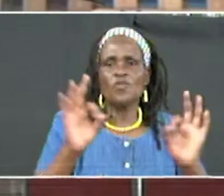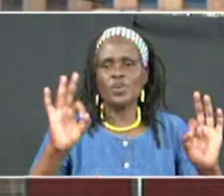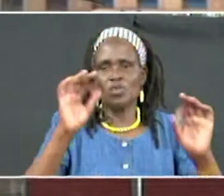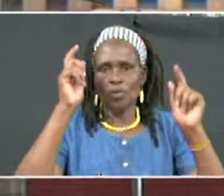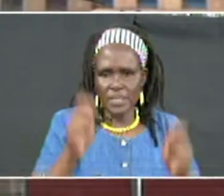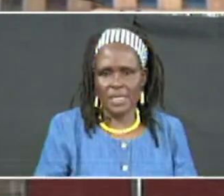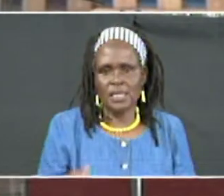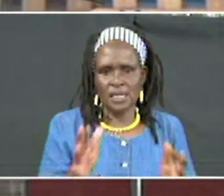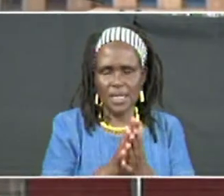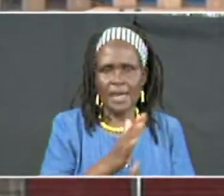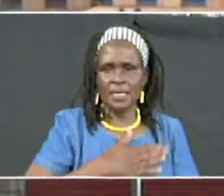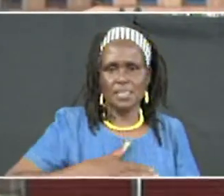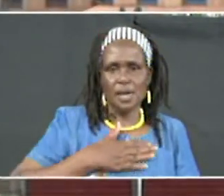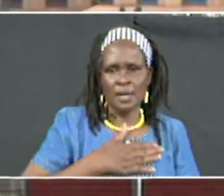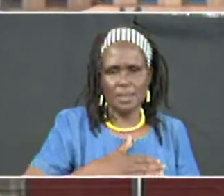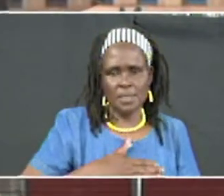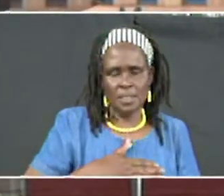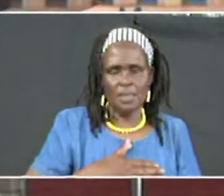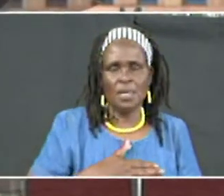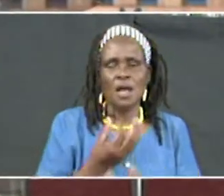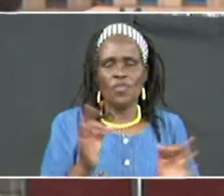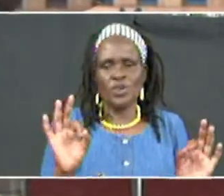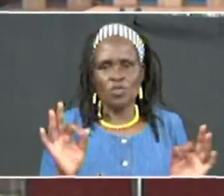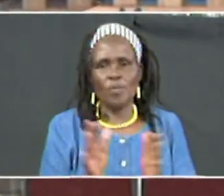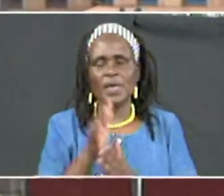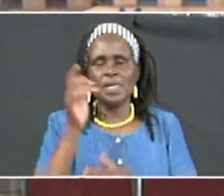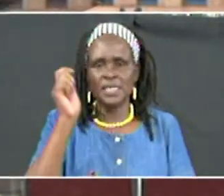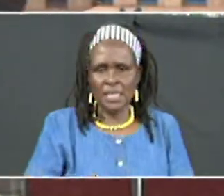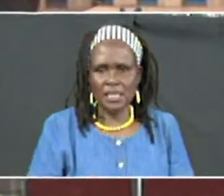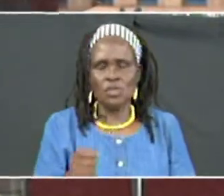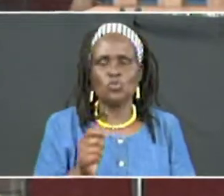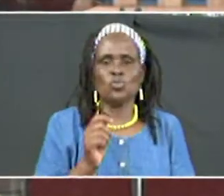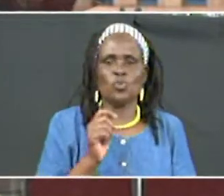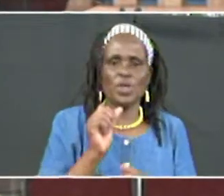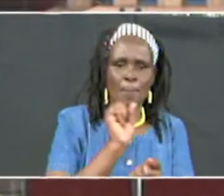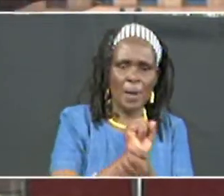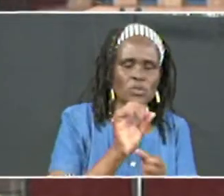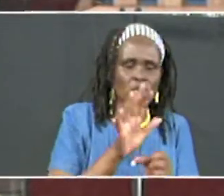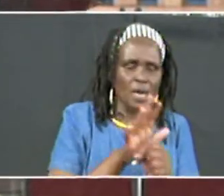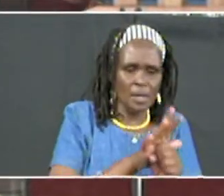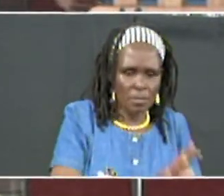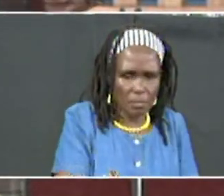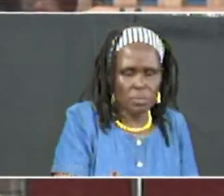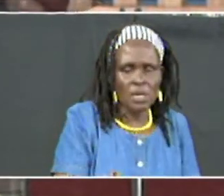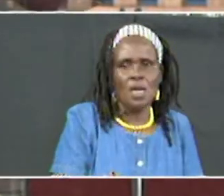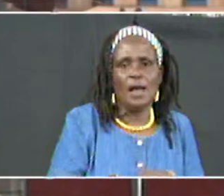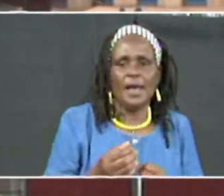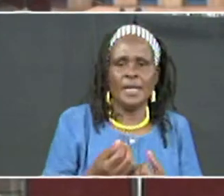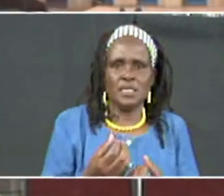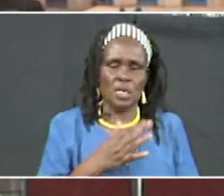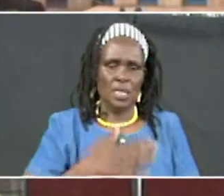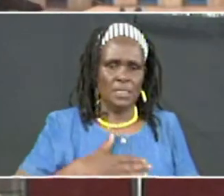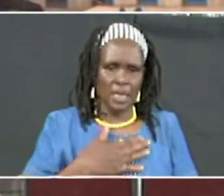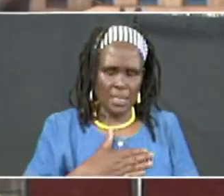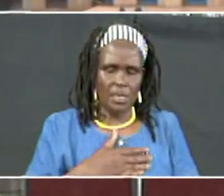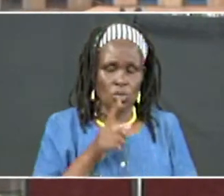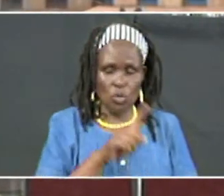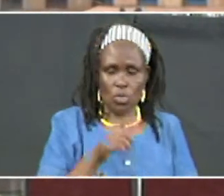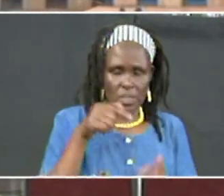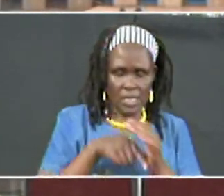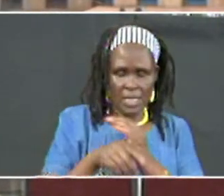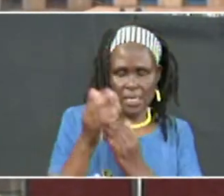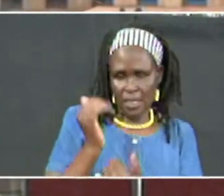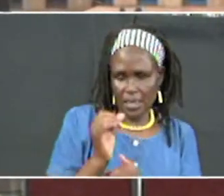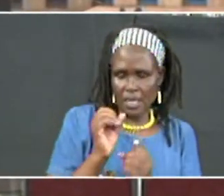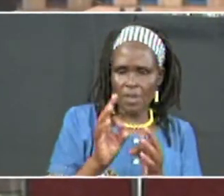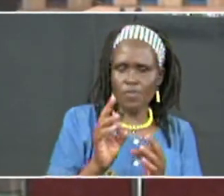charity. Freedom and justice to the bound and oppressed, and charity to those in need. If we are to